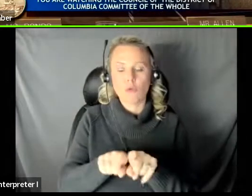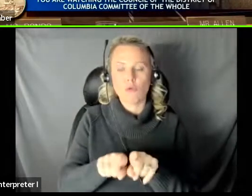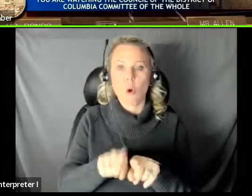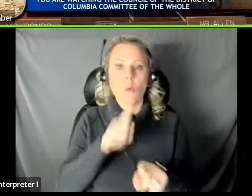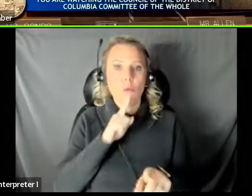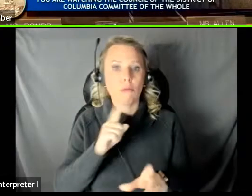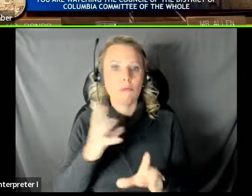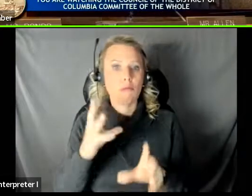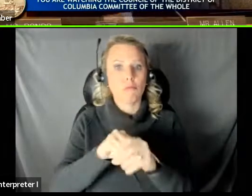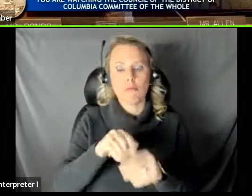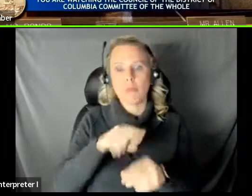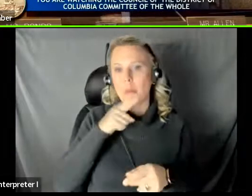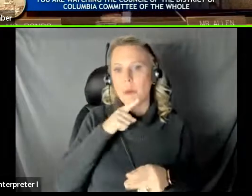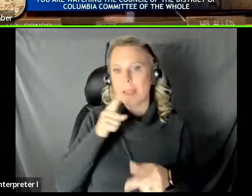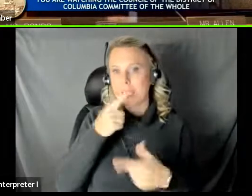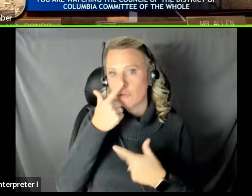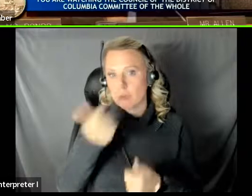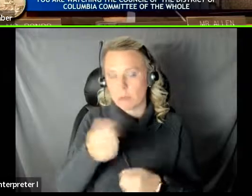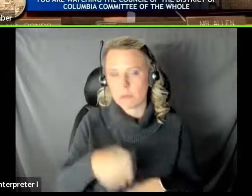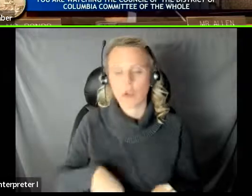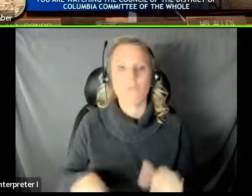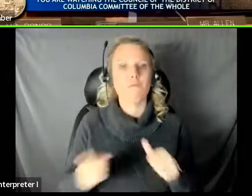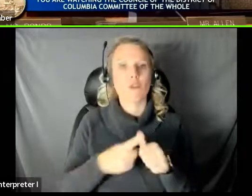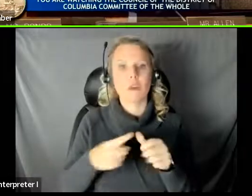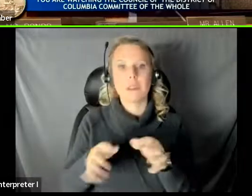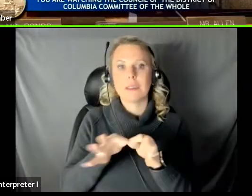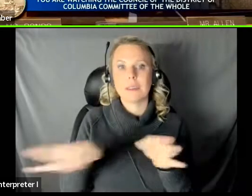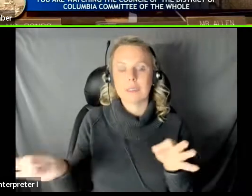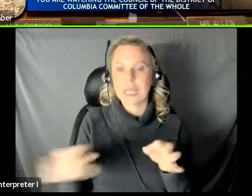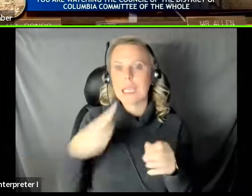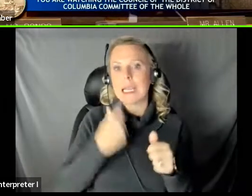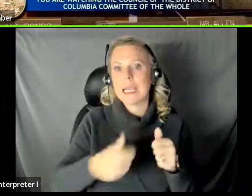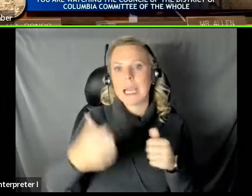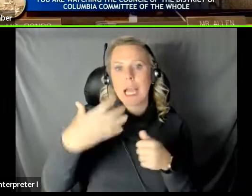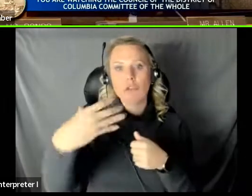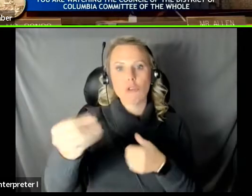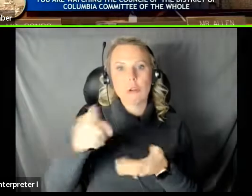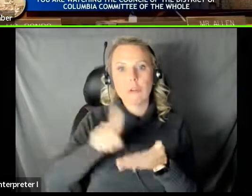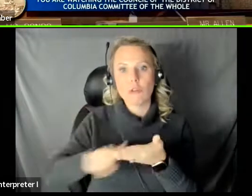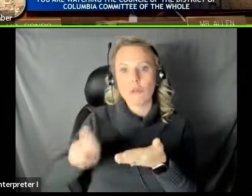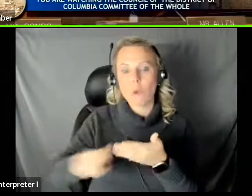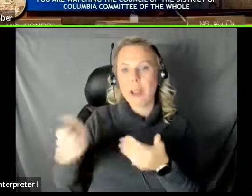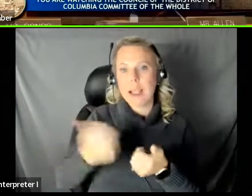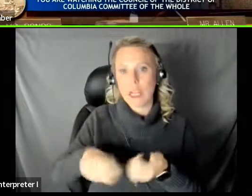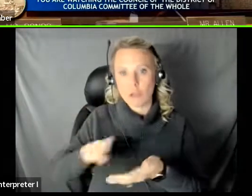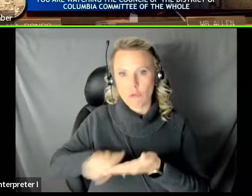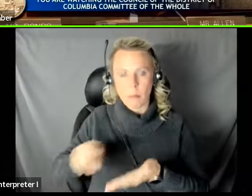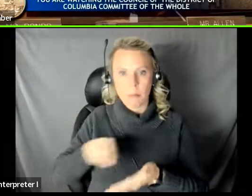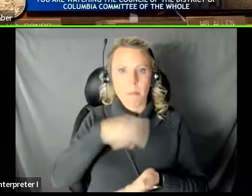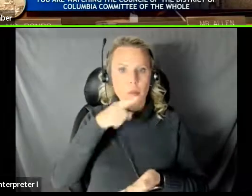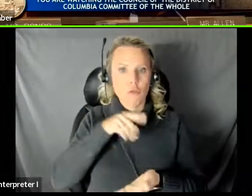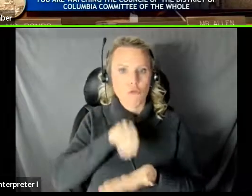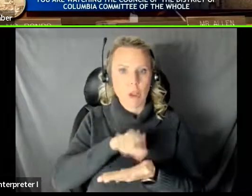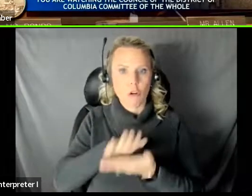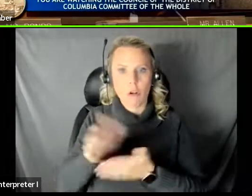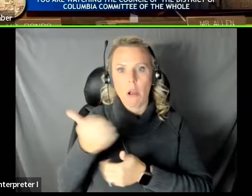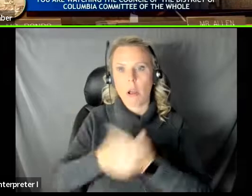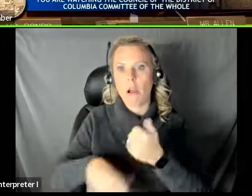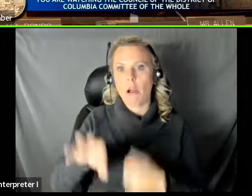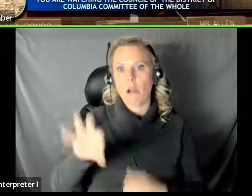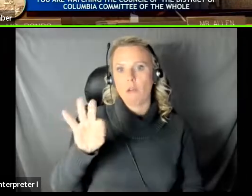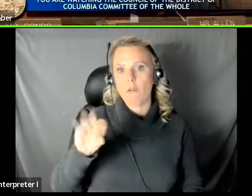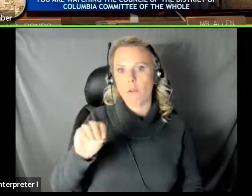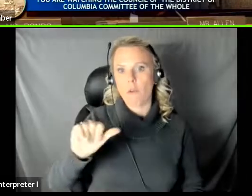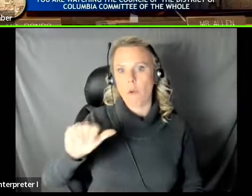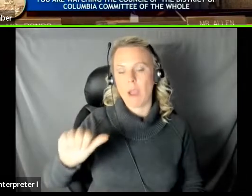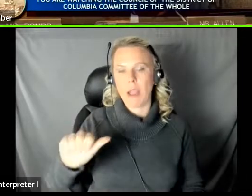interest. First, the committee print explicitly clarifies that external examination or autopsy reports are public records under the district's FOIA laws with respect